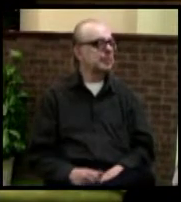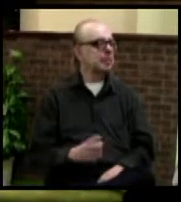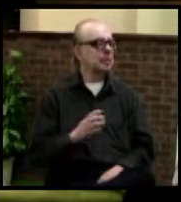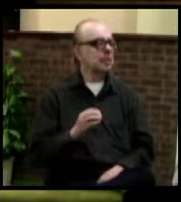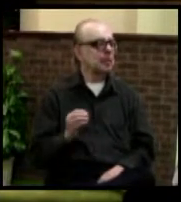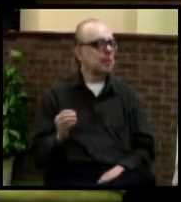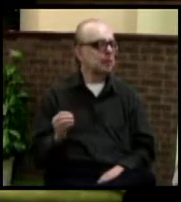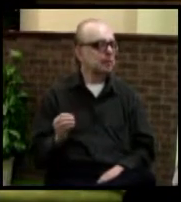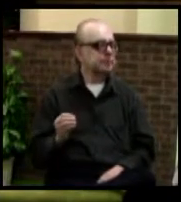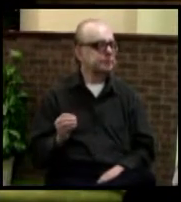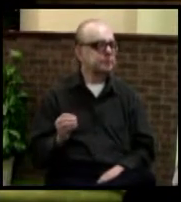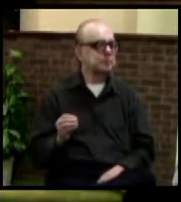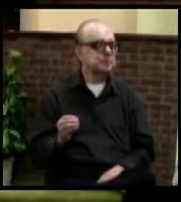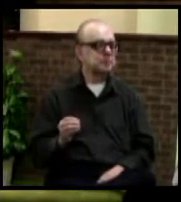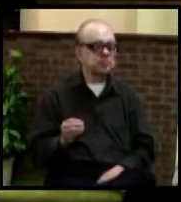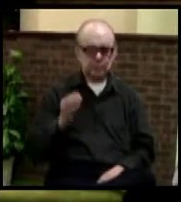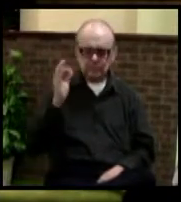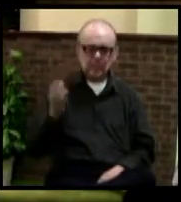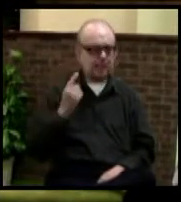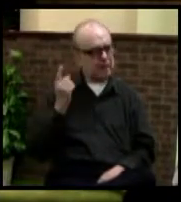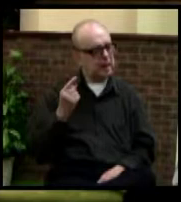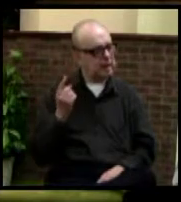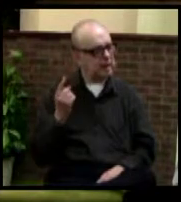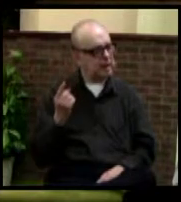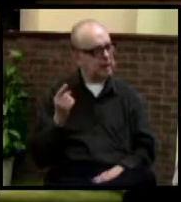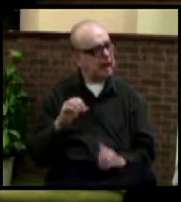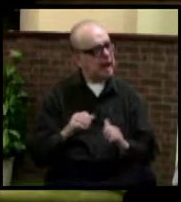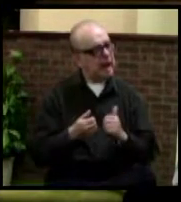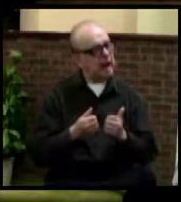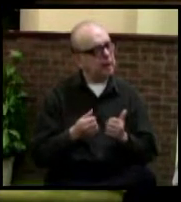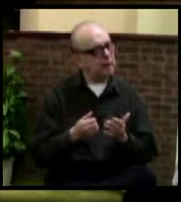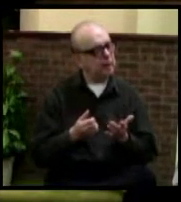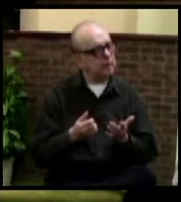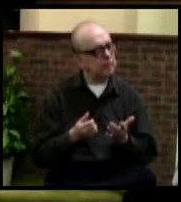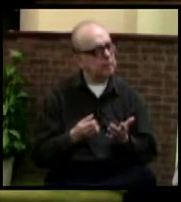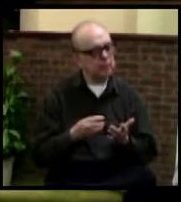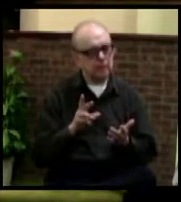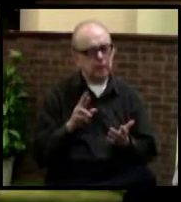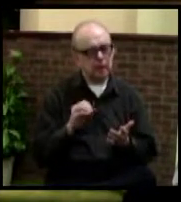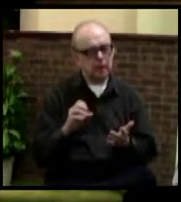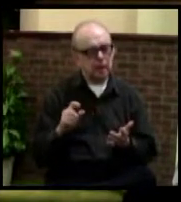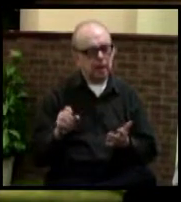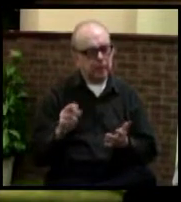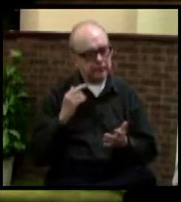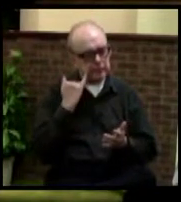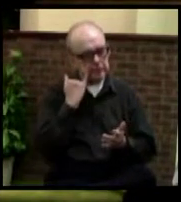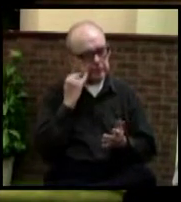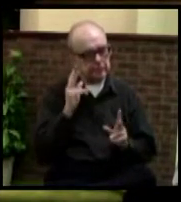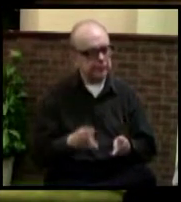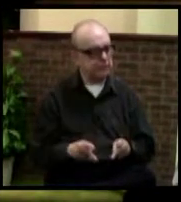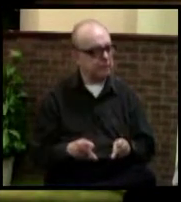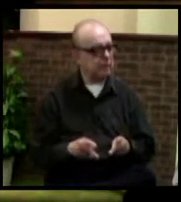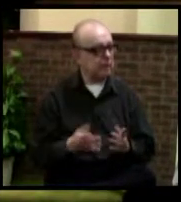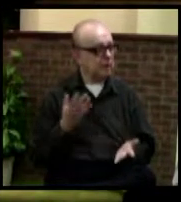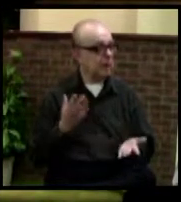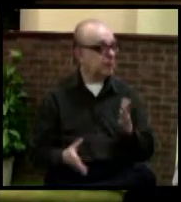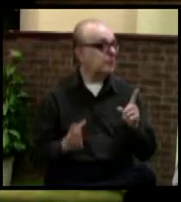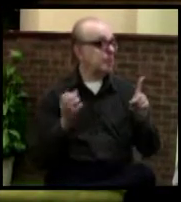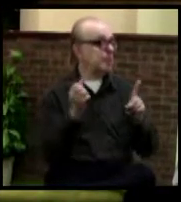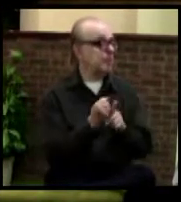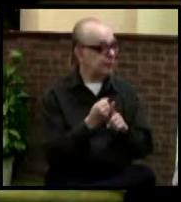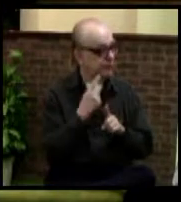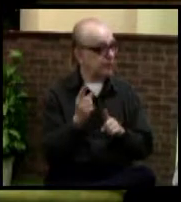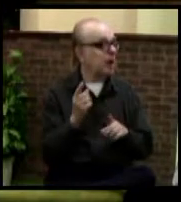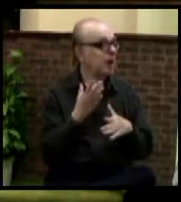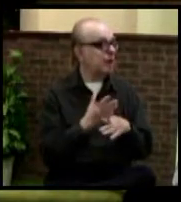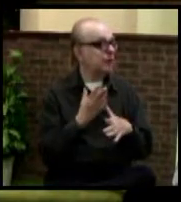And so the preacher thought, well, you know, had that rooster been a human, he probably would have been arrested